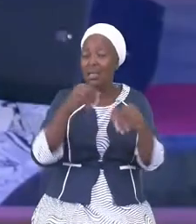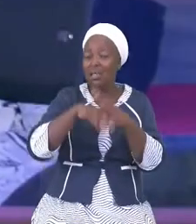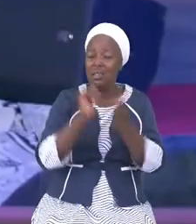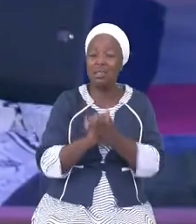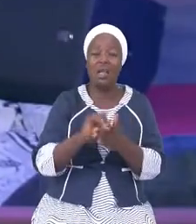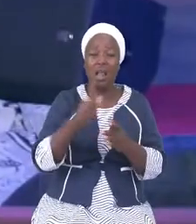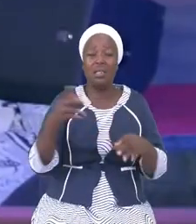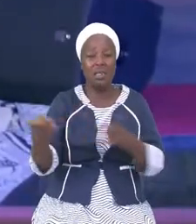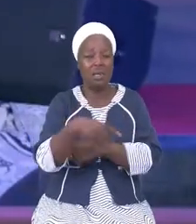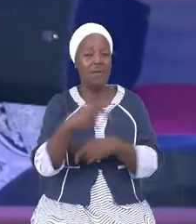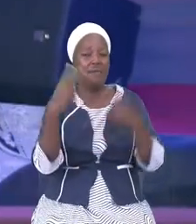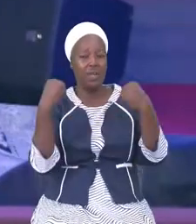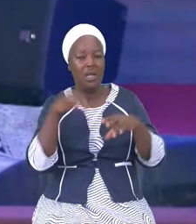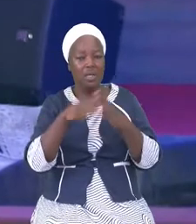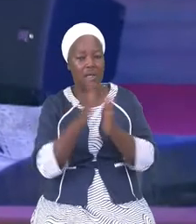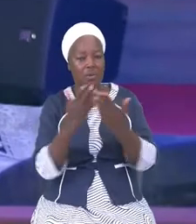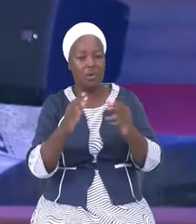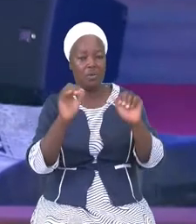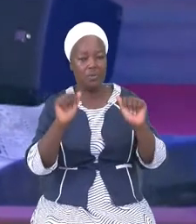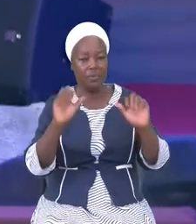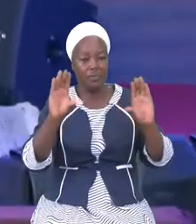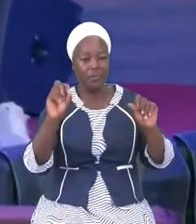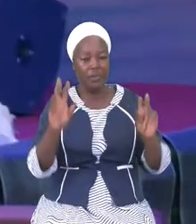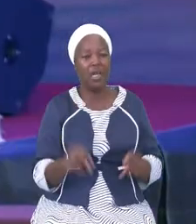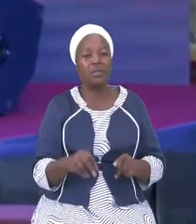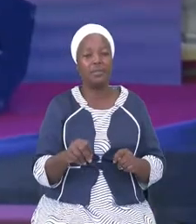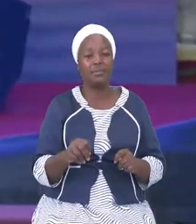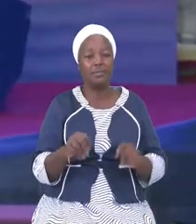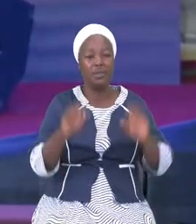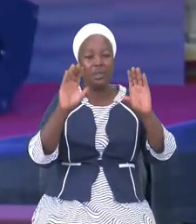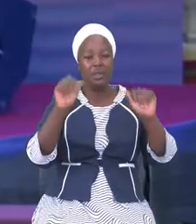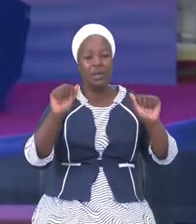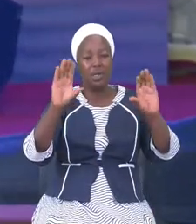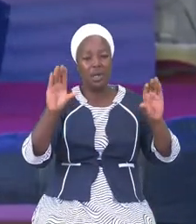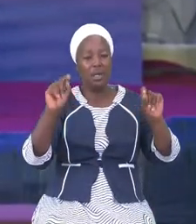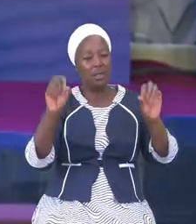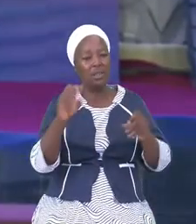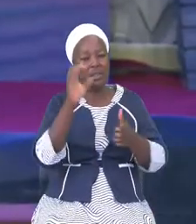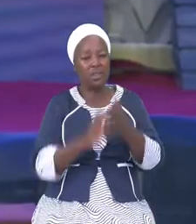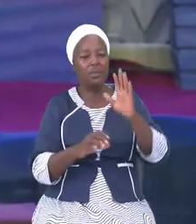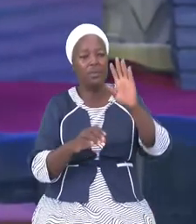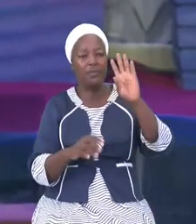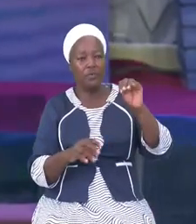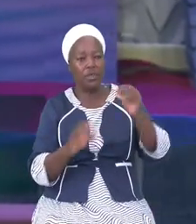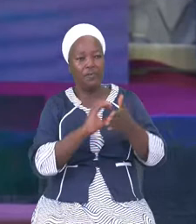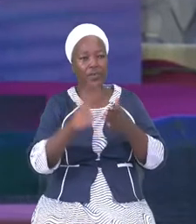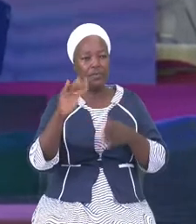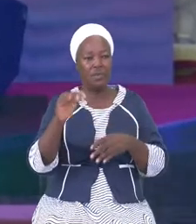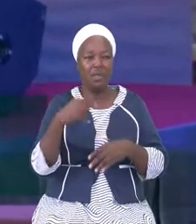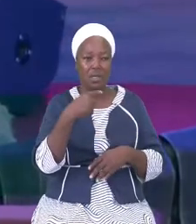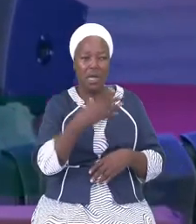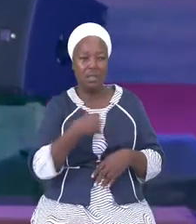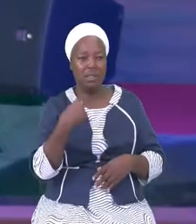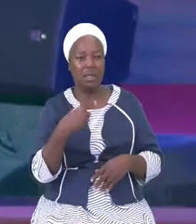in Acts of the Apostles, chapter 14, reading from verse 15, saying, sirs, why do